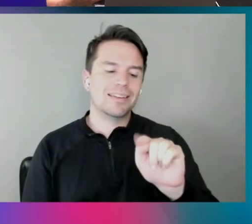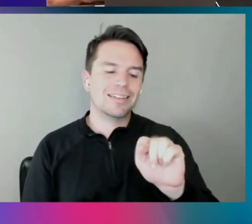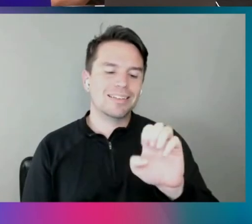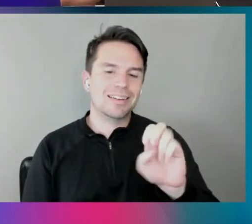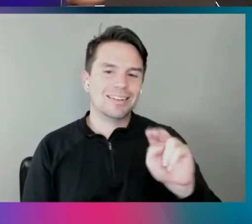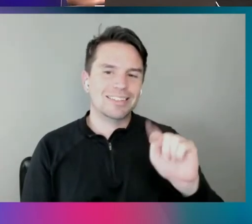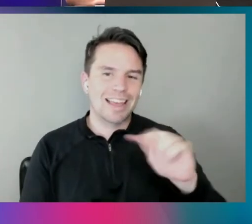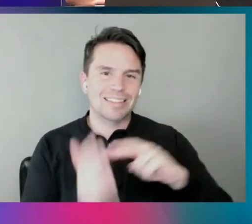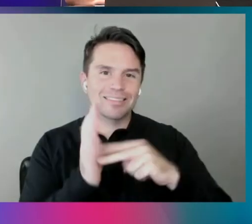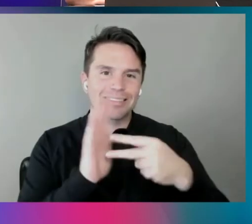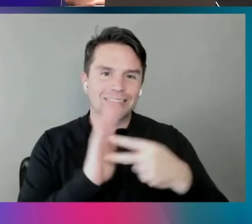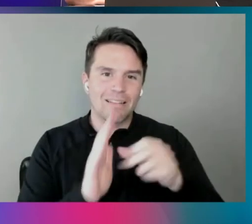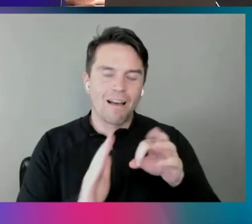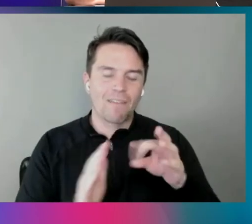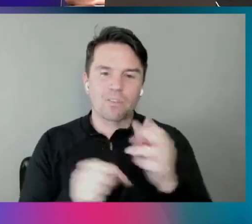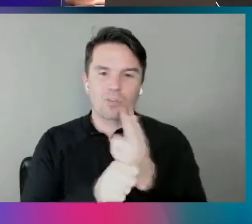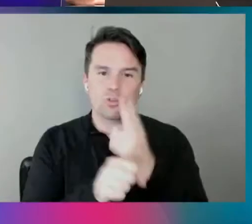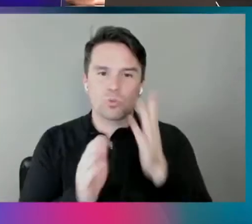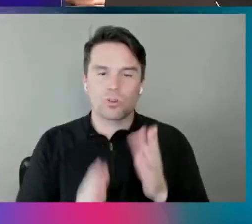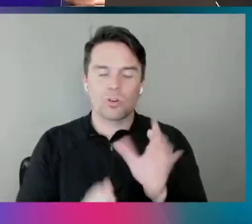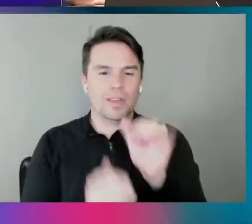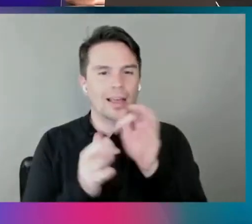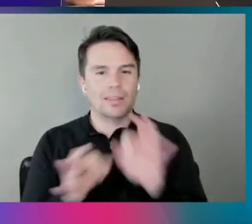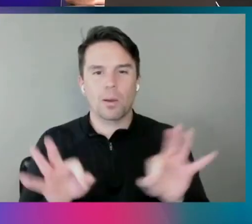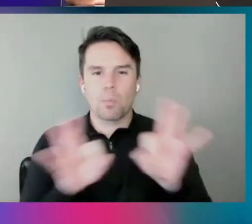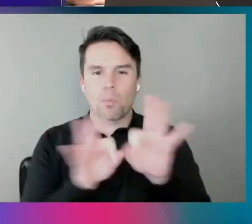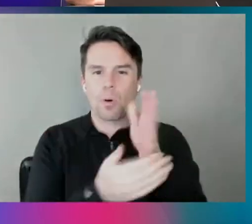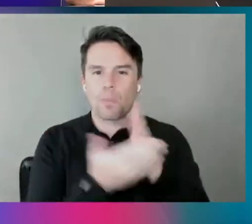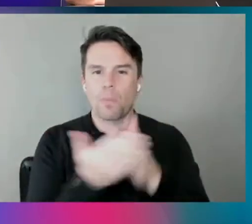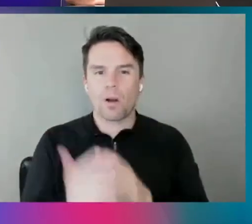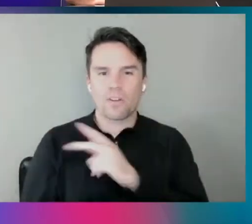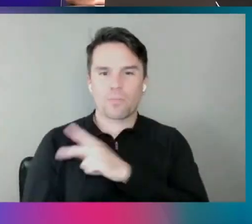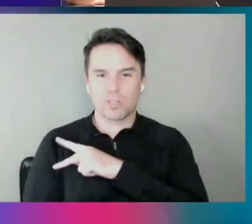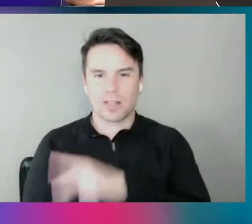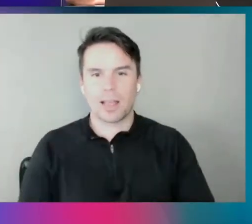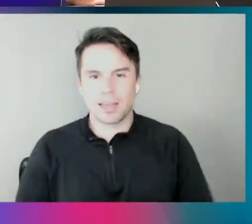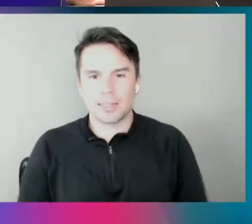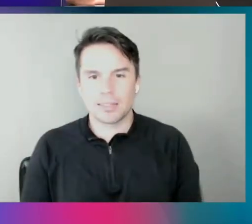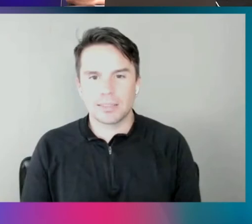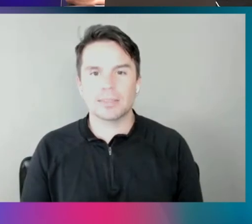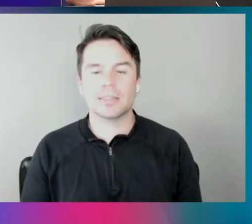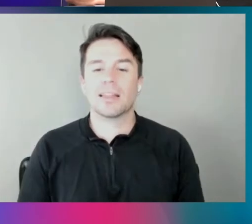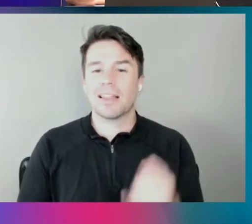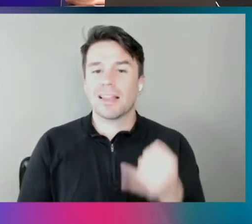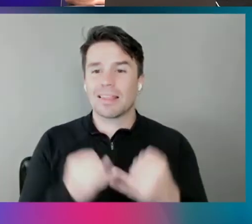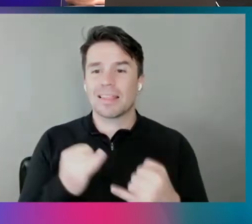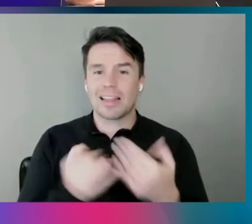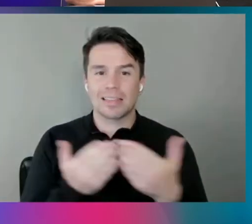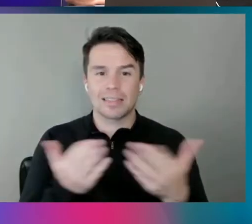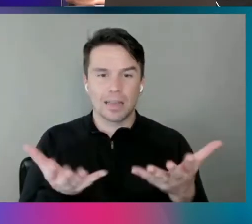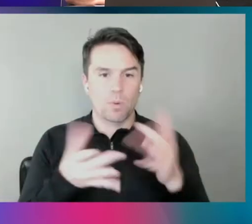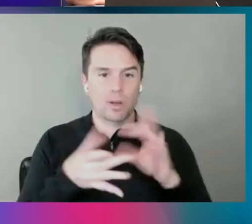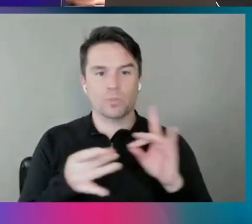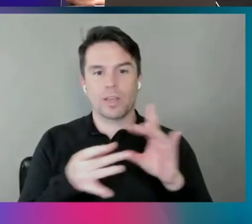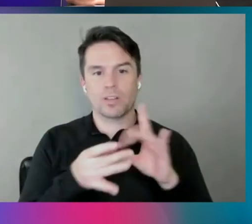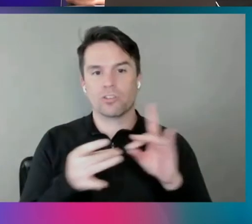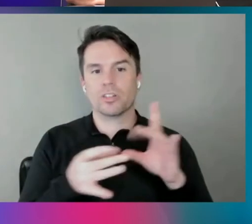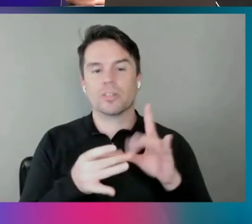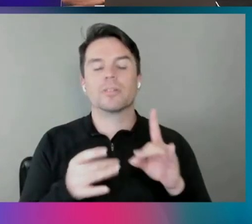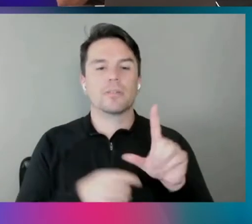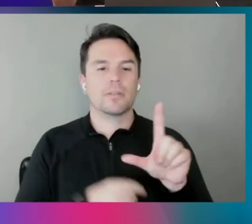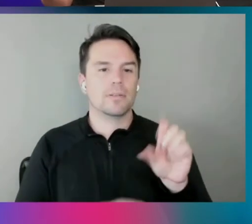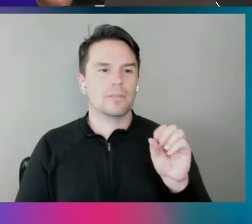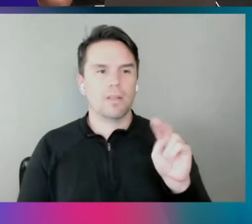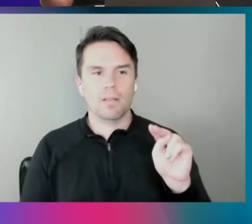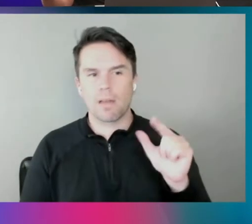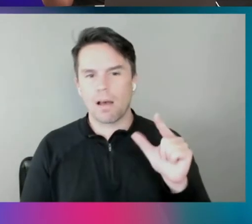Amazon Personalize. I love that. The last thing I want to mention, though, is the long tail one. This is an interesting thing we did, which was we took